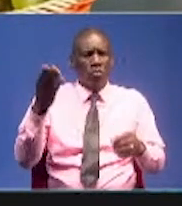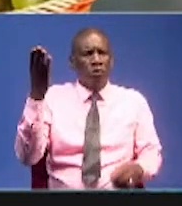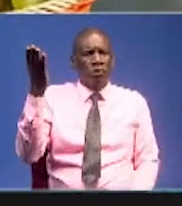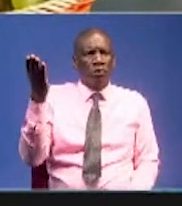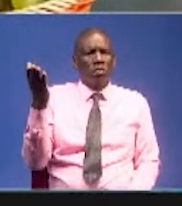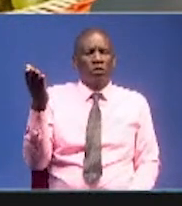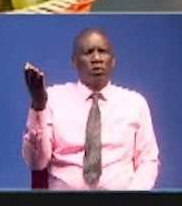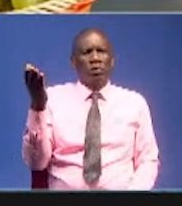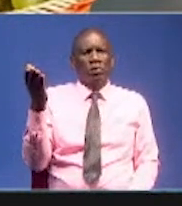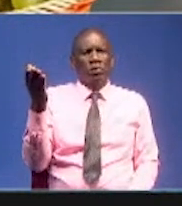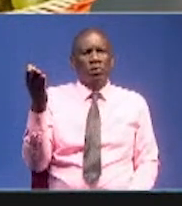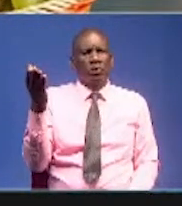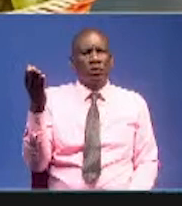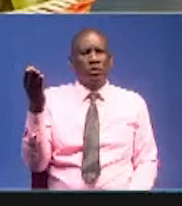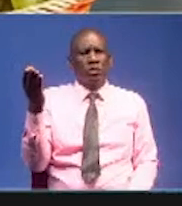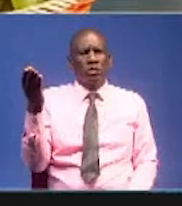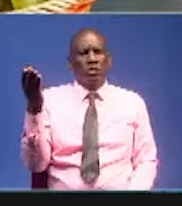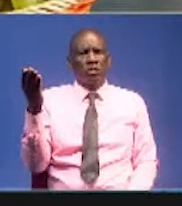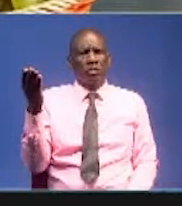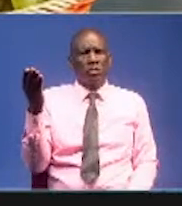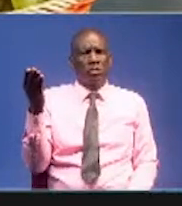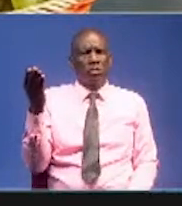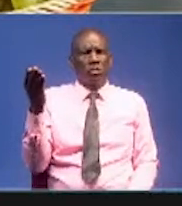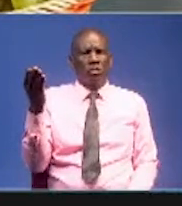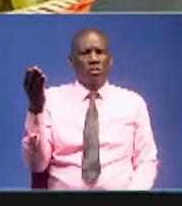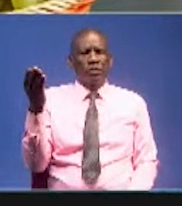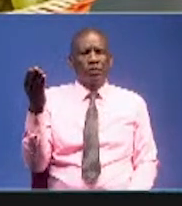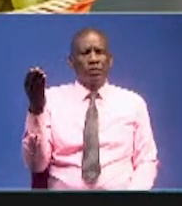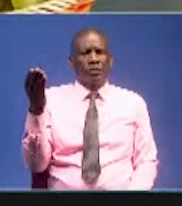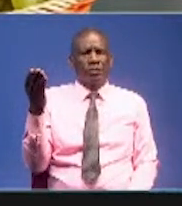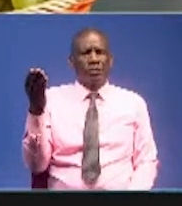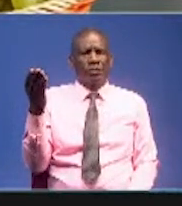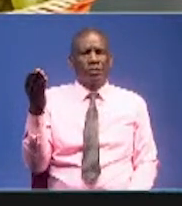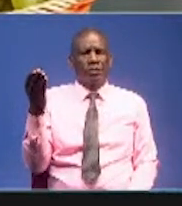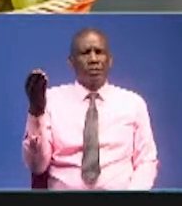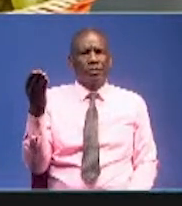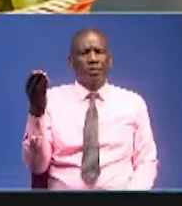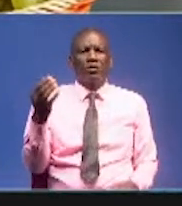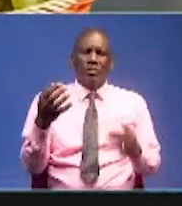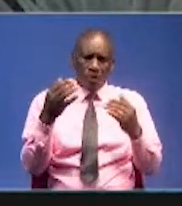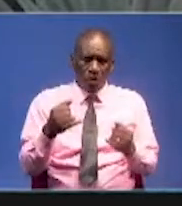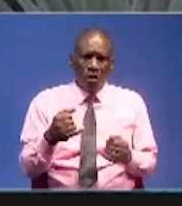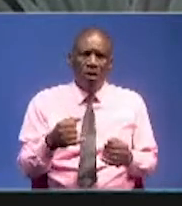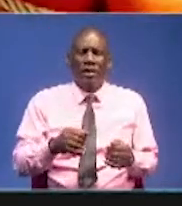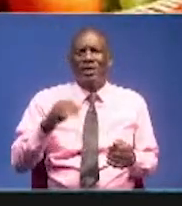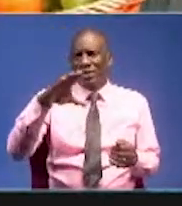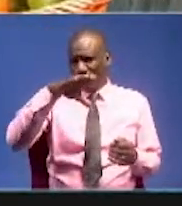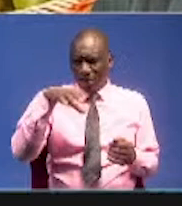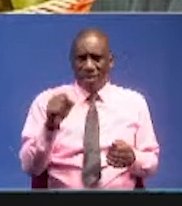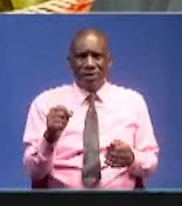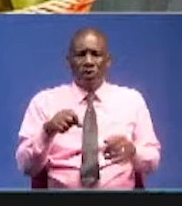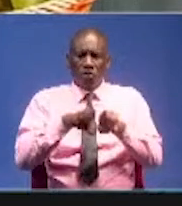export horticultural produce or product unless that person is licensed by the authority, and that the Cabinet Secretary